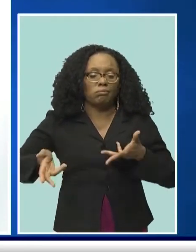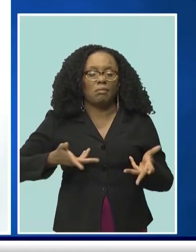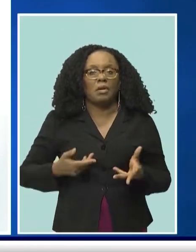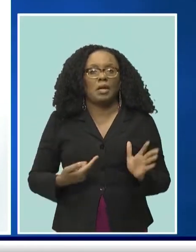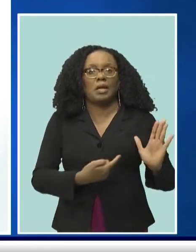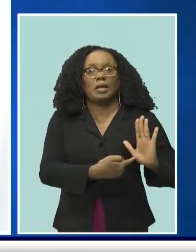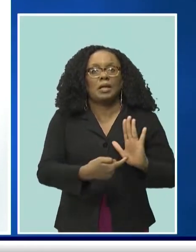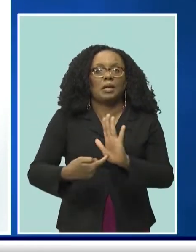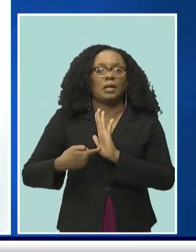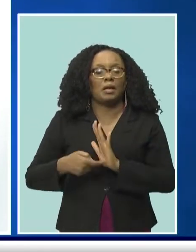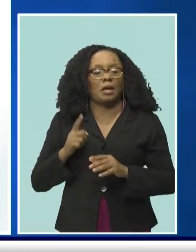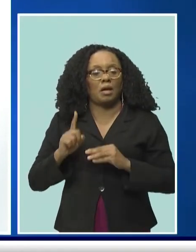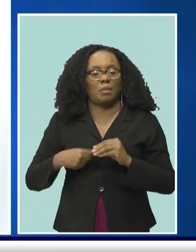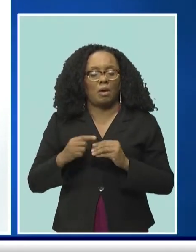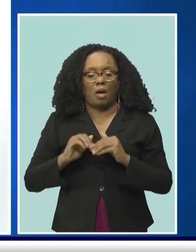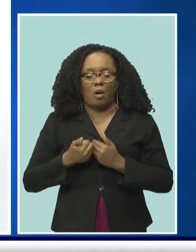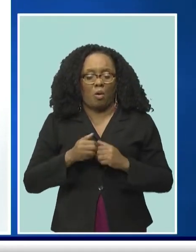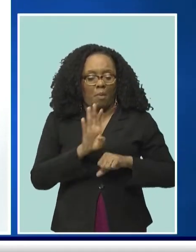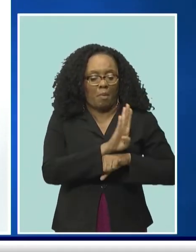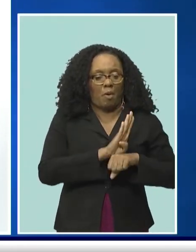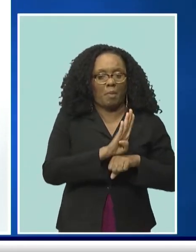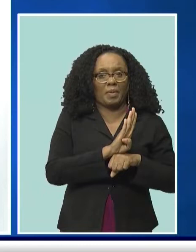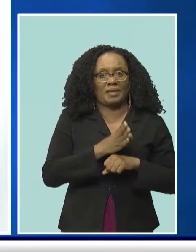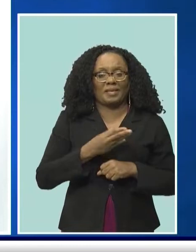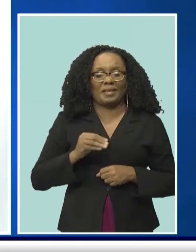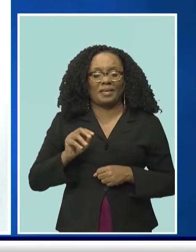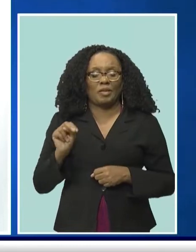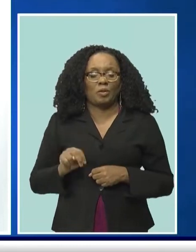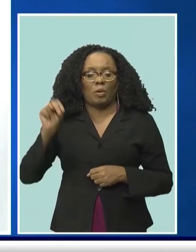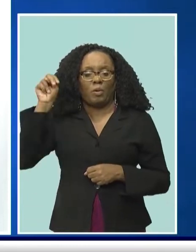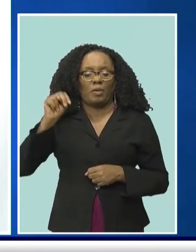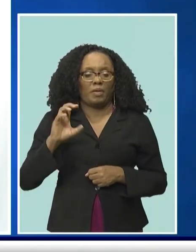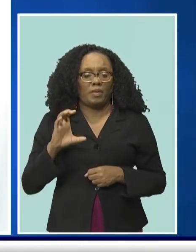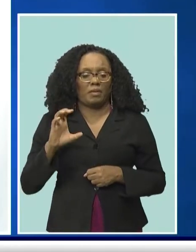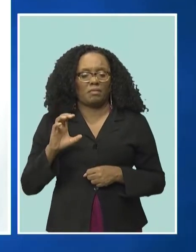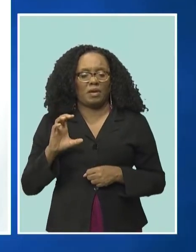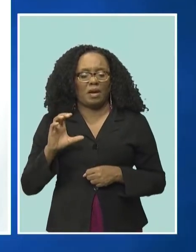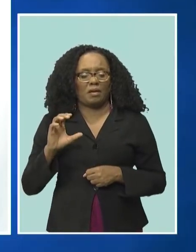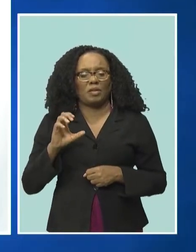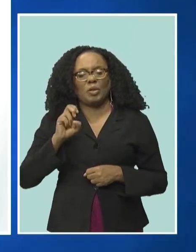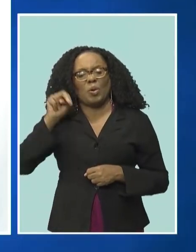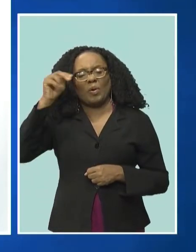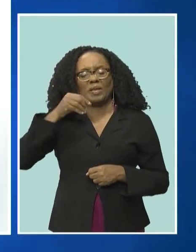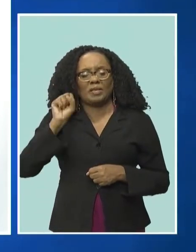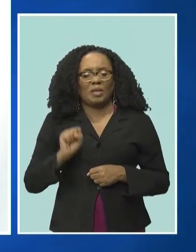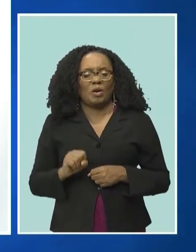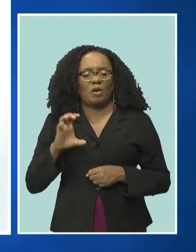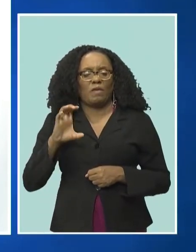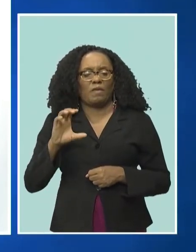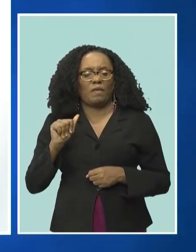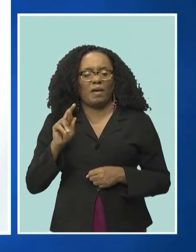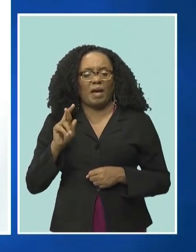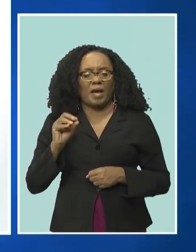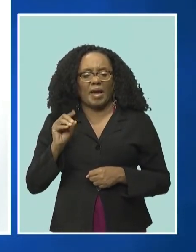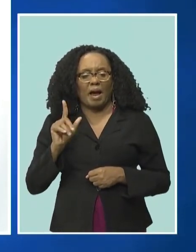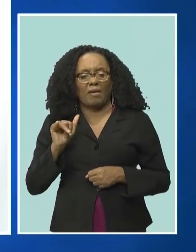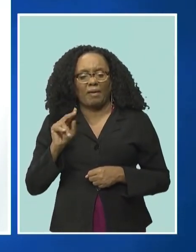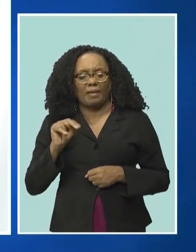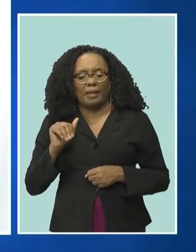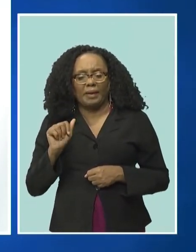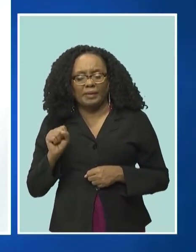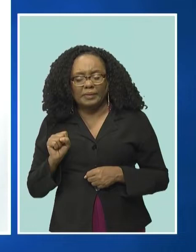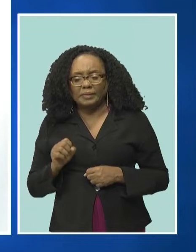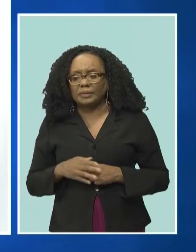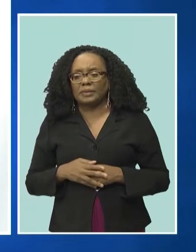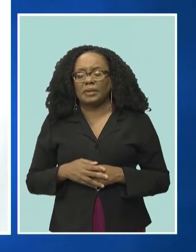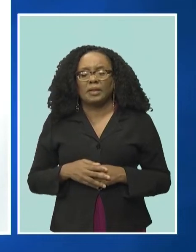Barbados Carolinas connection with our film Josiah, exhibition of trailblazing women, storytelling by Gregory Fett,